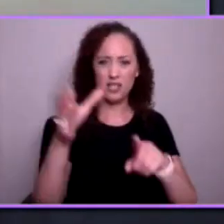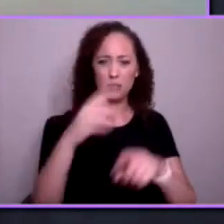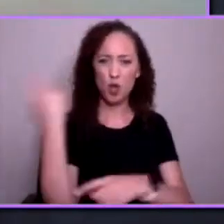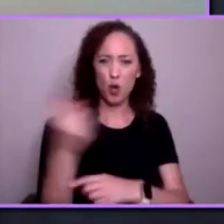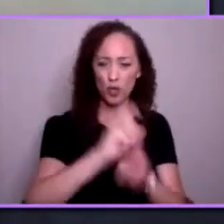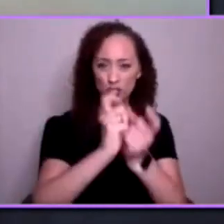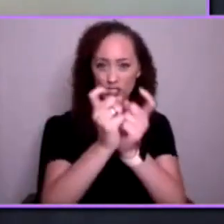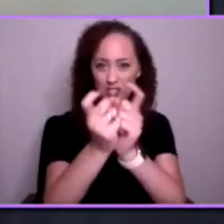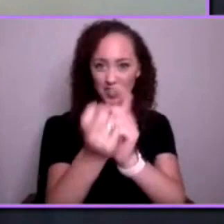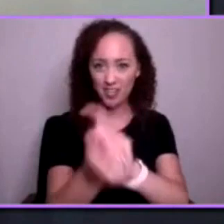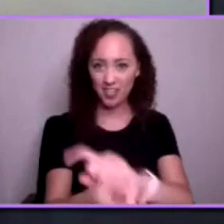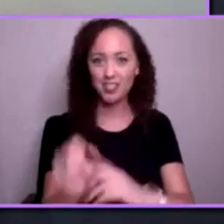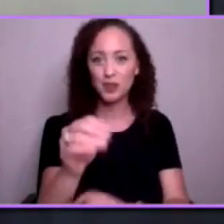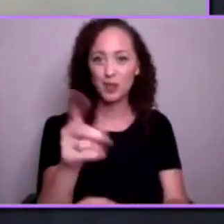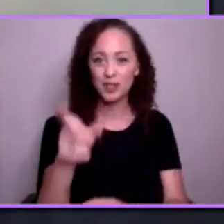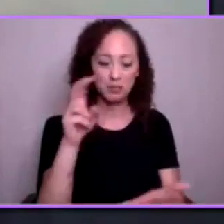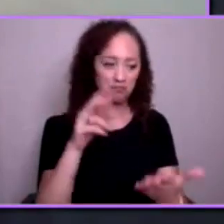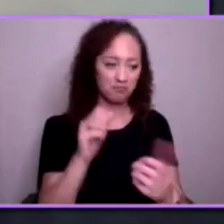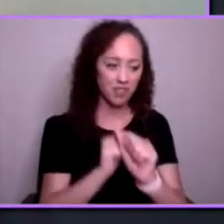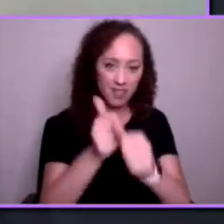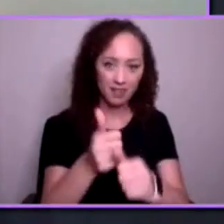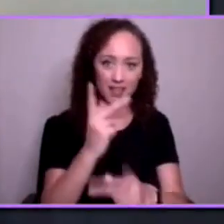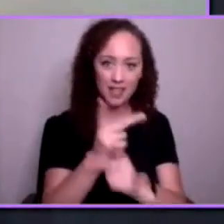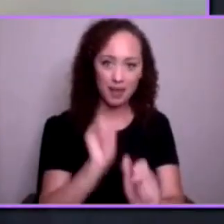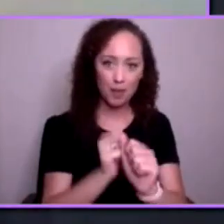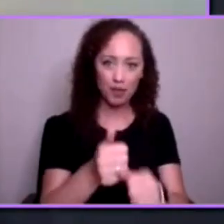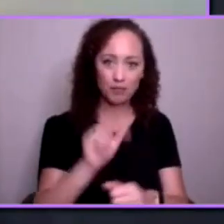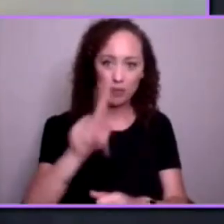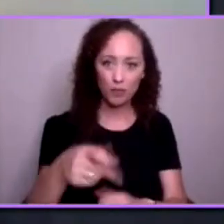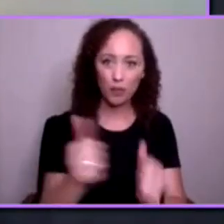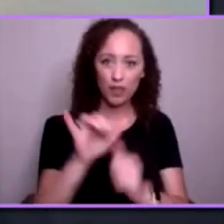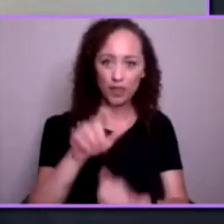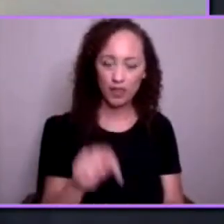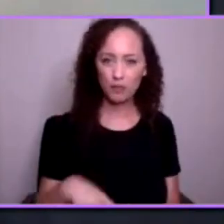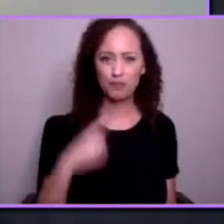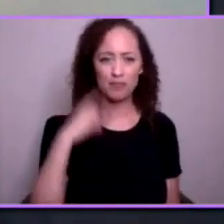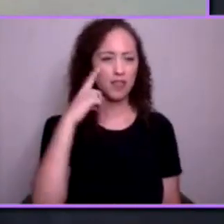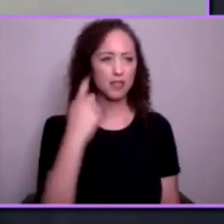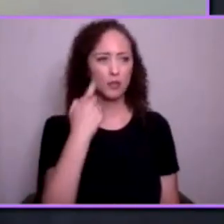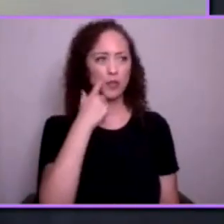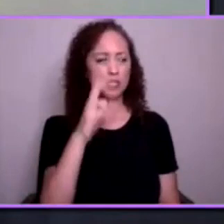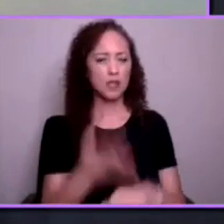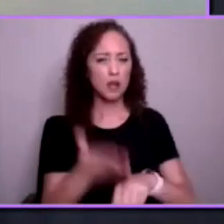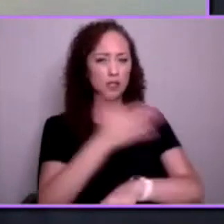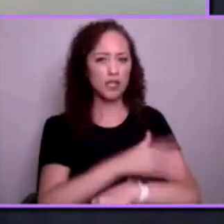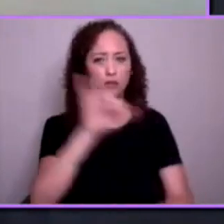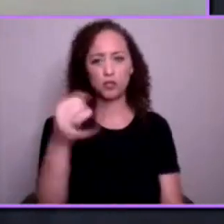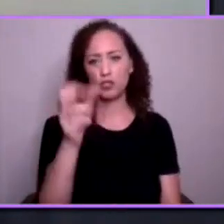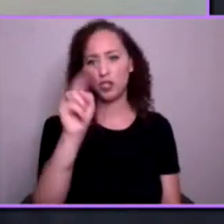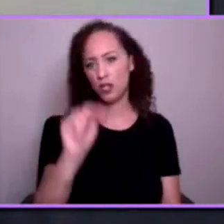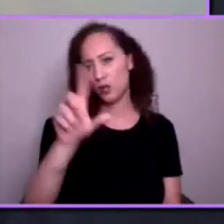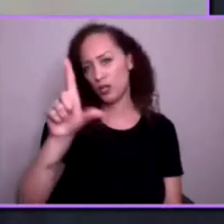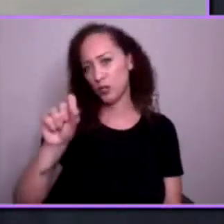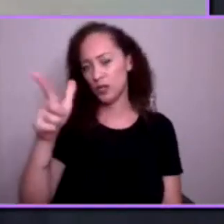right? So I think the last time this guide was updated was January of 2021. So it's pretty in-depth and